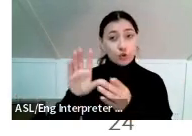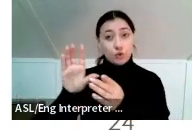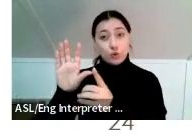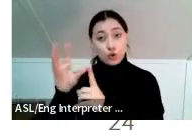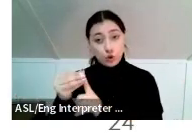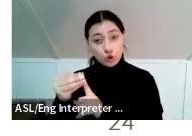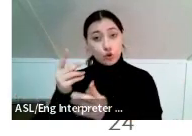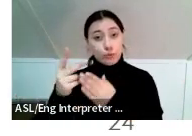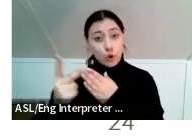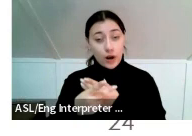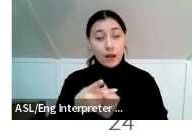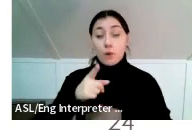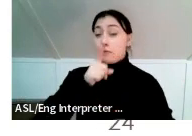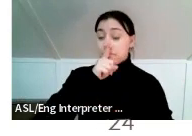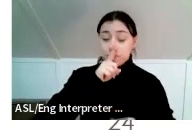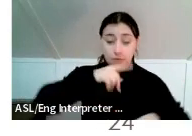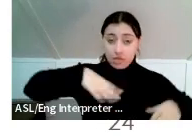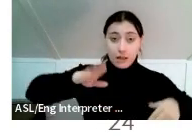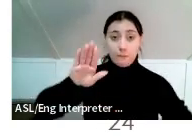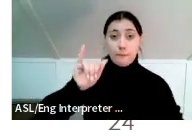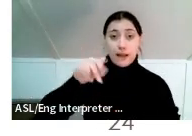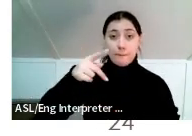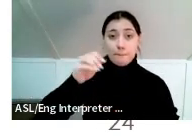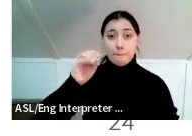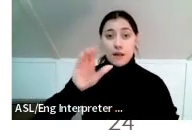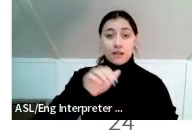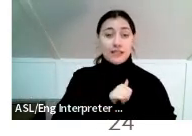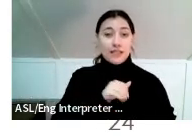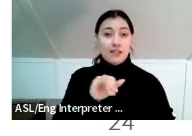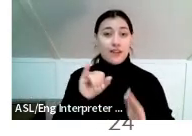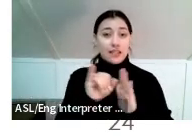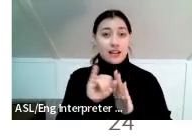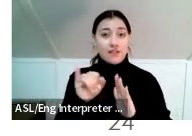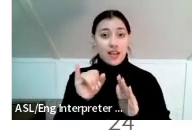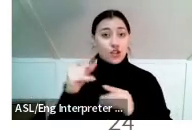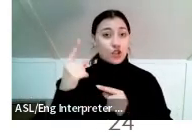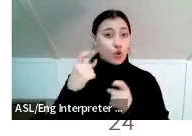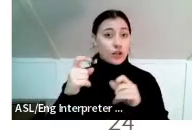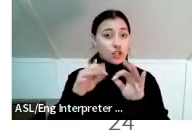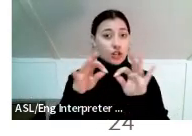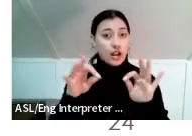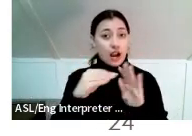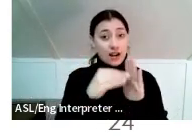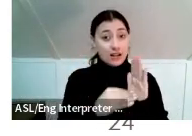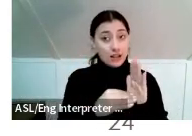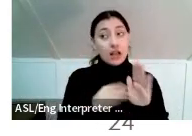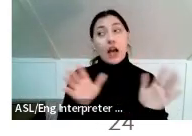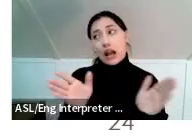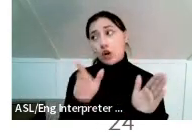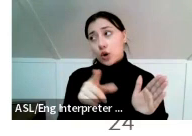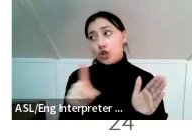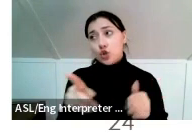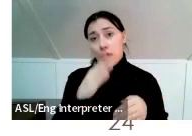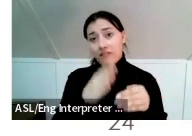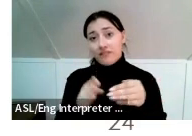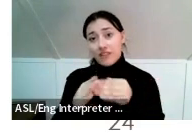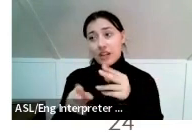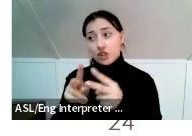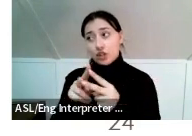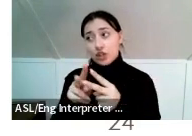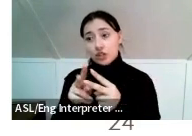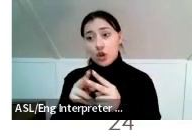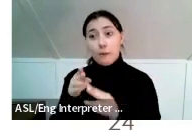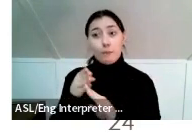the BIPOC-centered self-identification questionnaire, we encourage you to do that before the